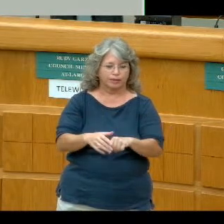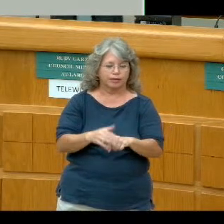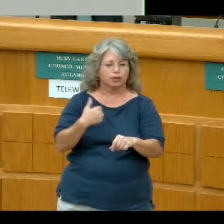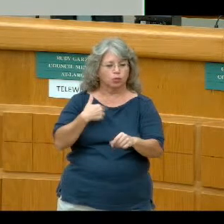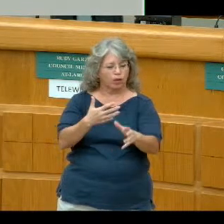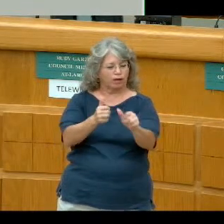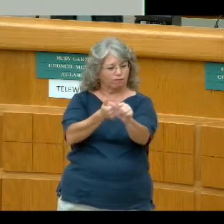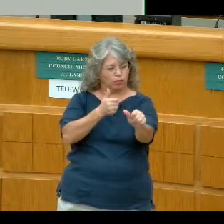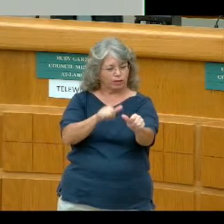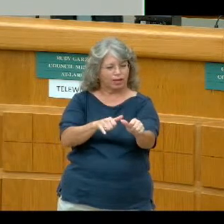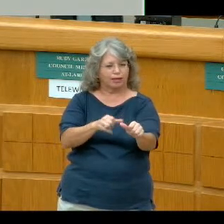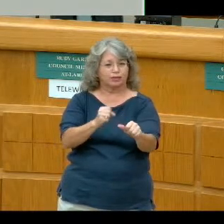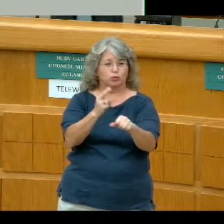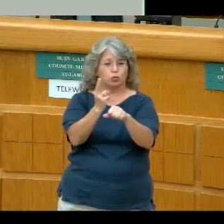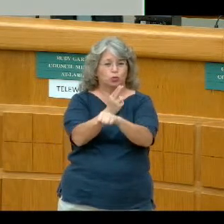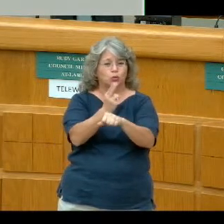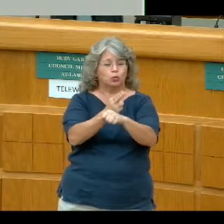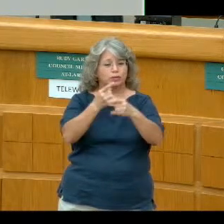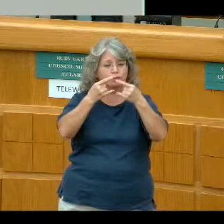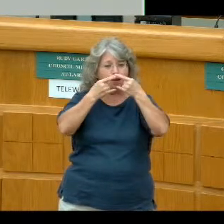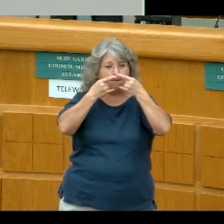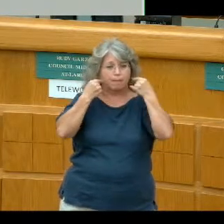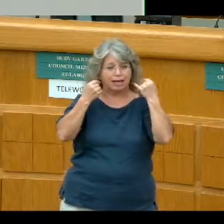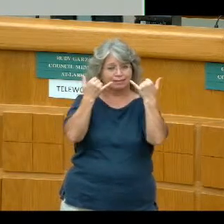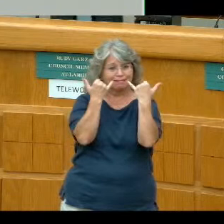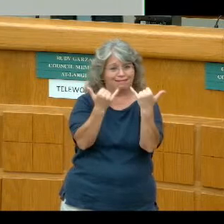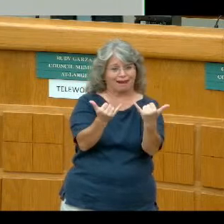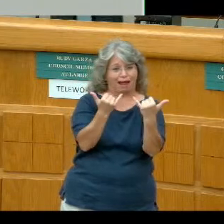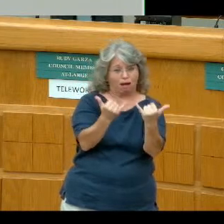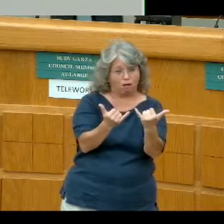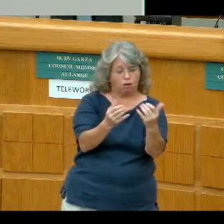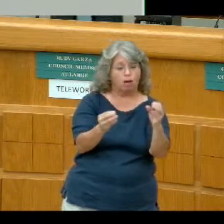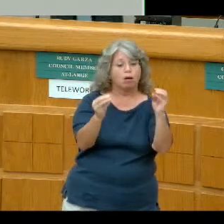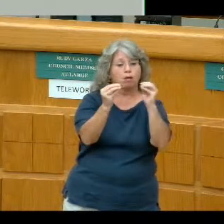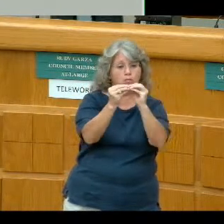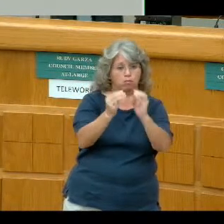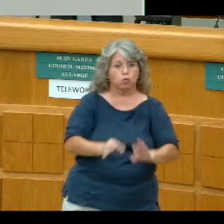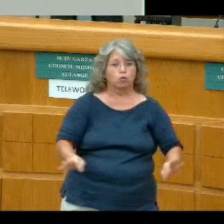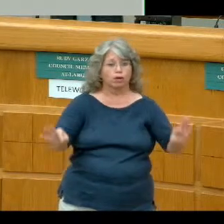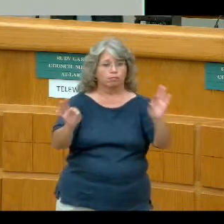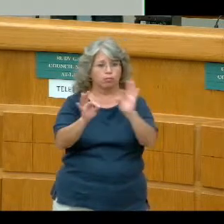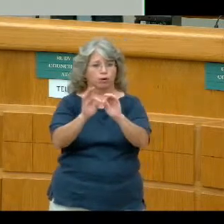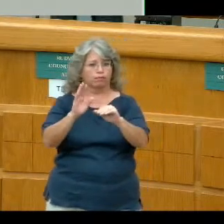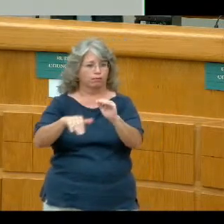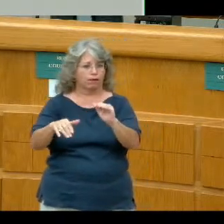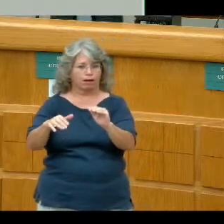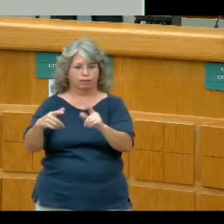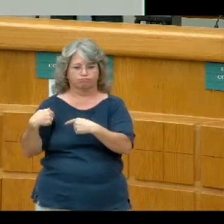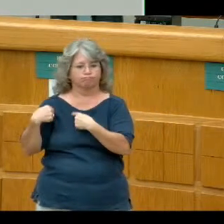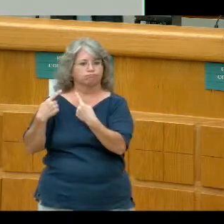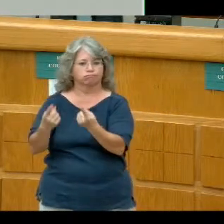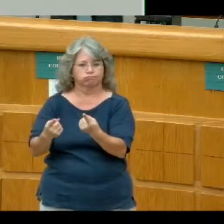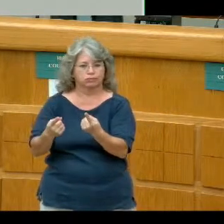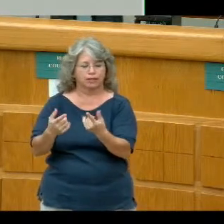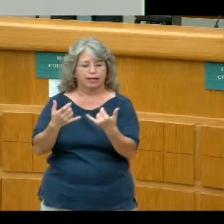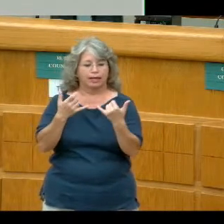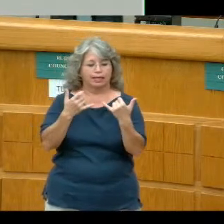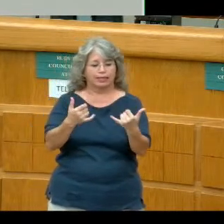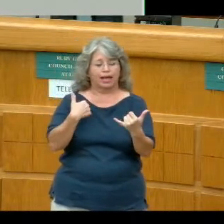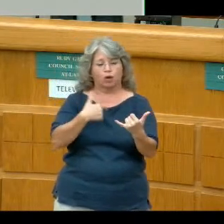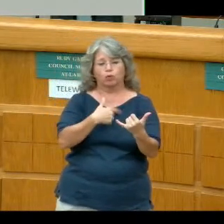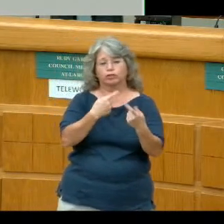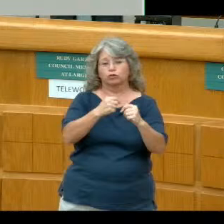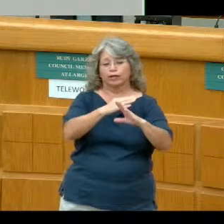what we want to try to avoid. So wearing a mask now is even more important than it has been, because now we're trying